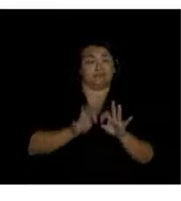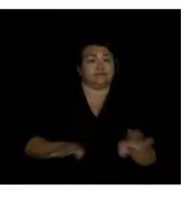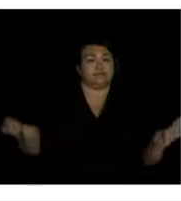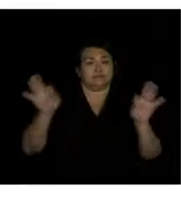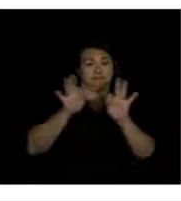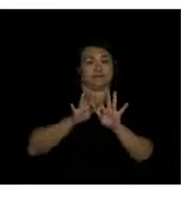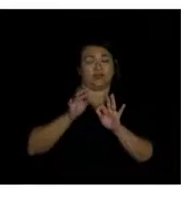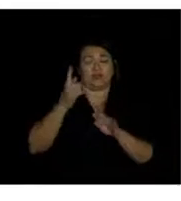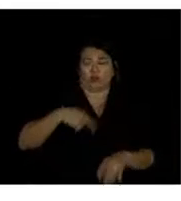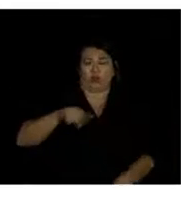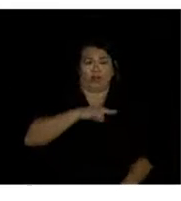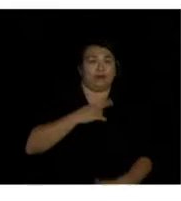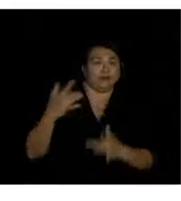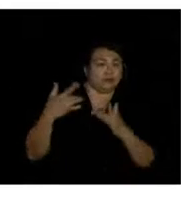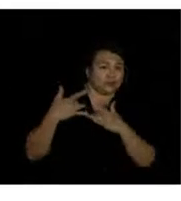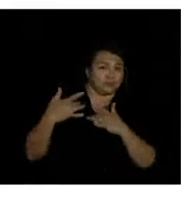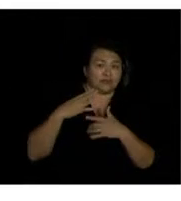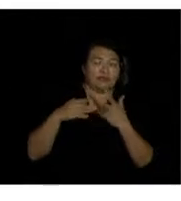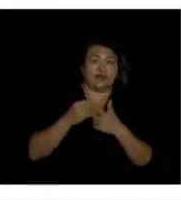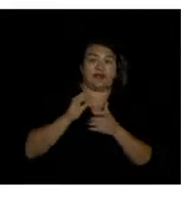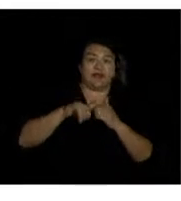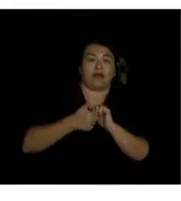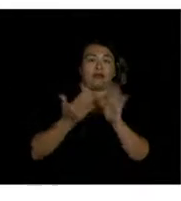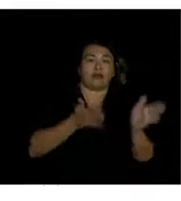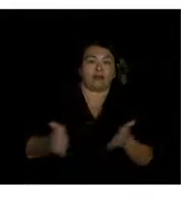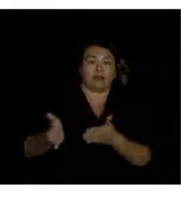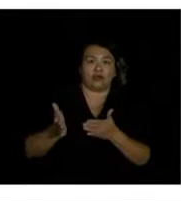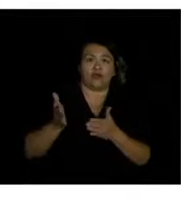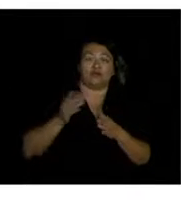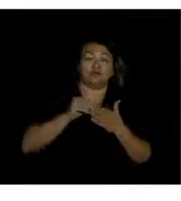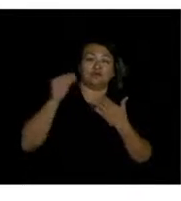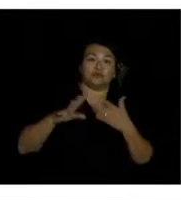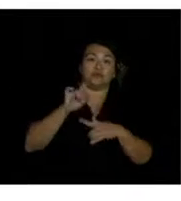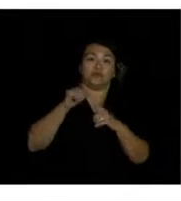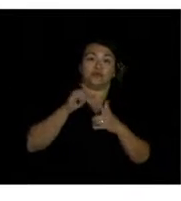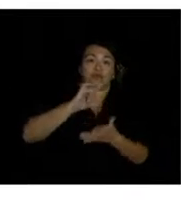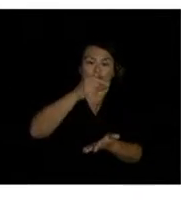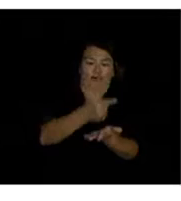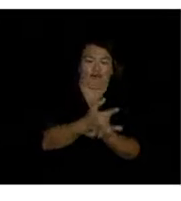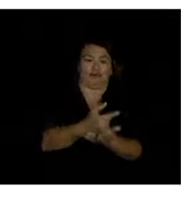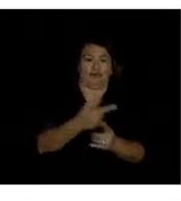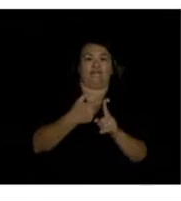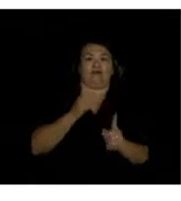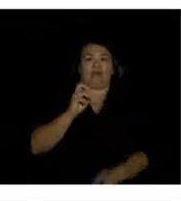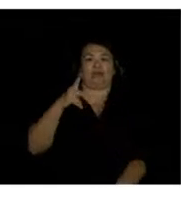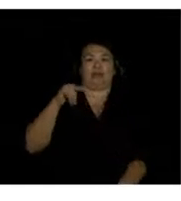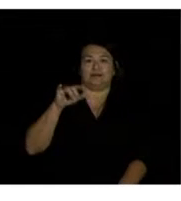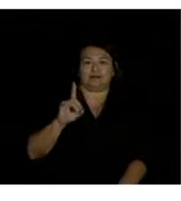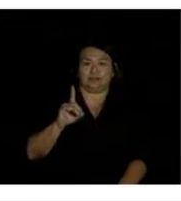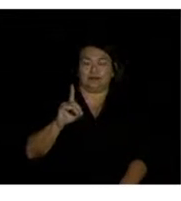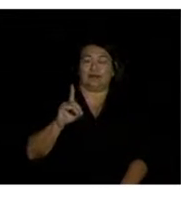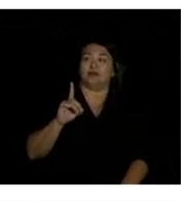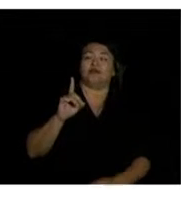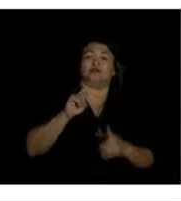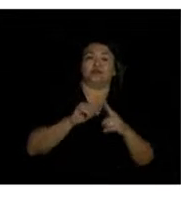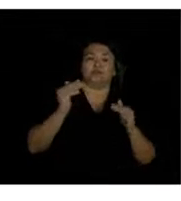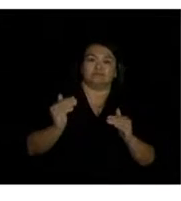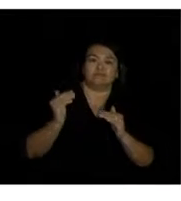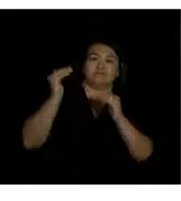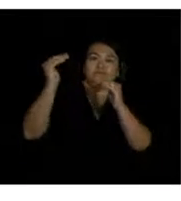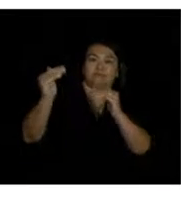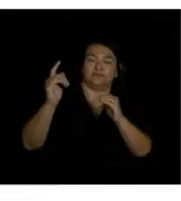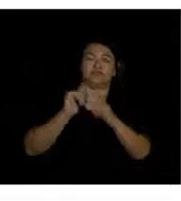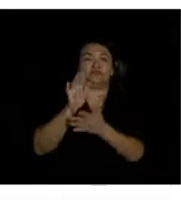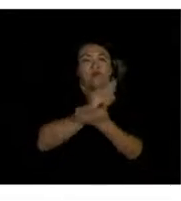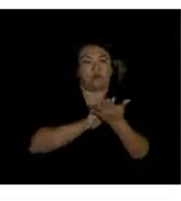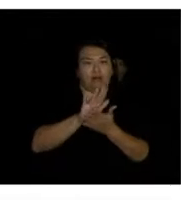no-brainer. We're all concerned about how prepared are our students when they graduate from El Paso ISD to go on to the next level in